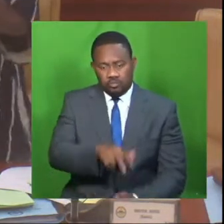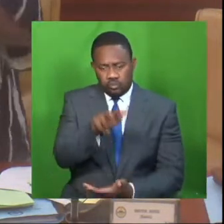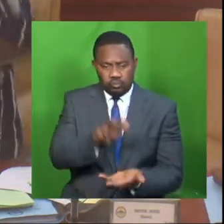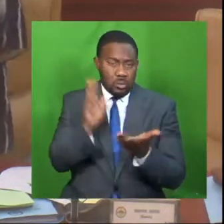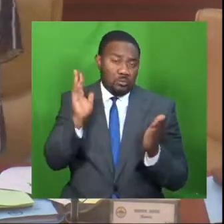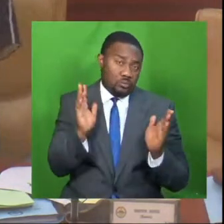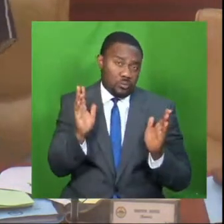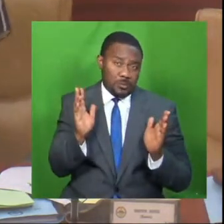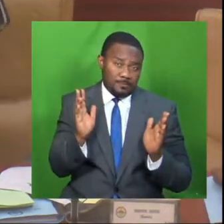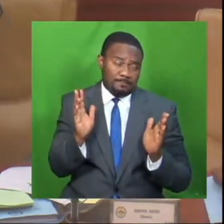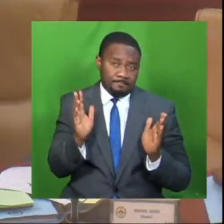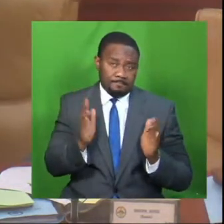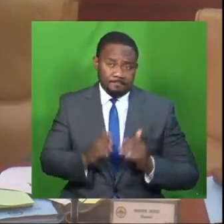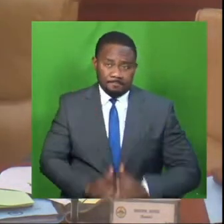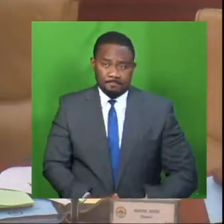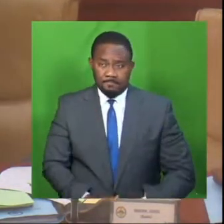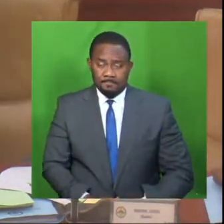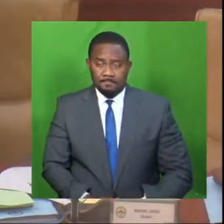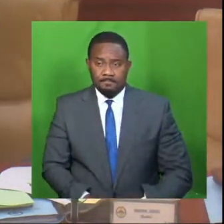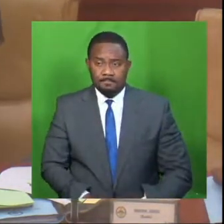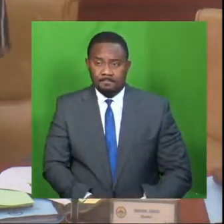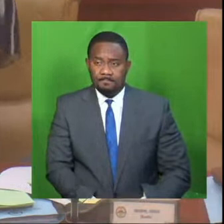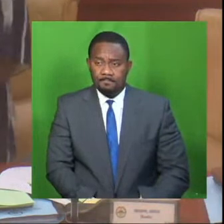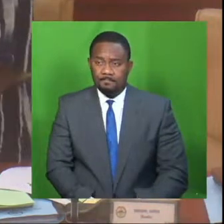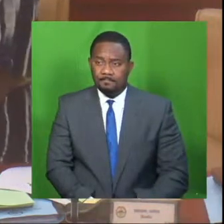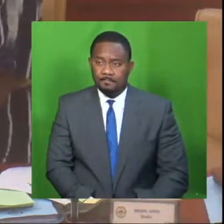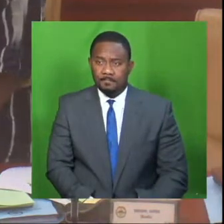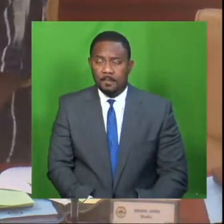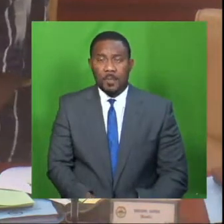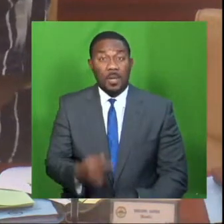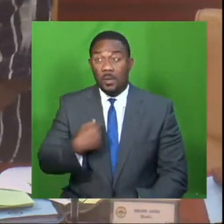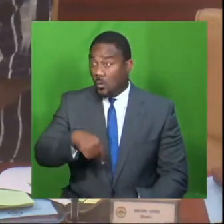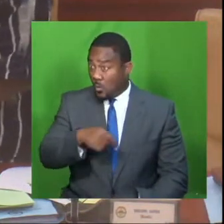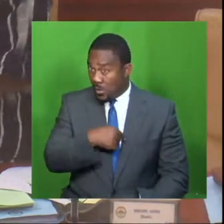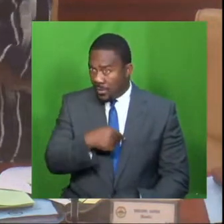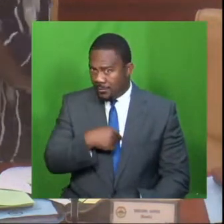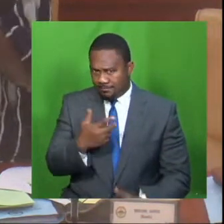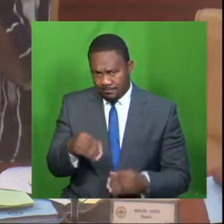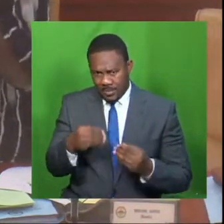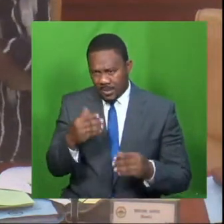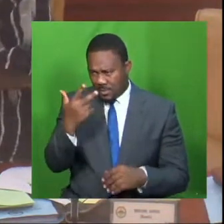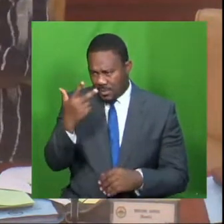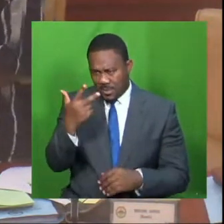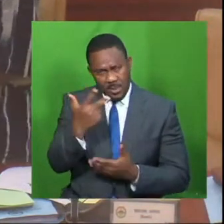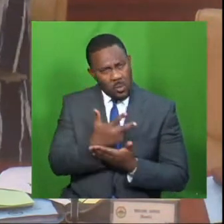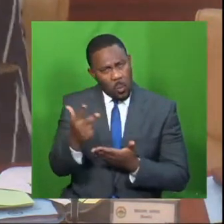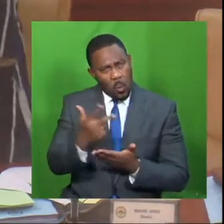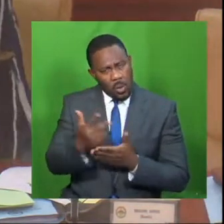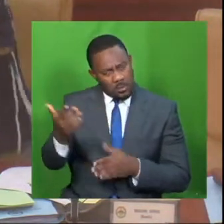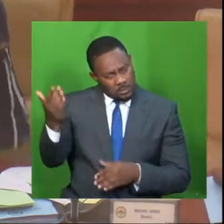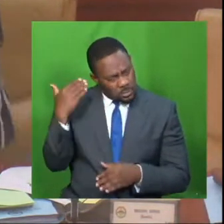Order 72, is also to make a statement to this House explaining how